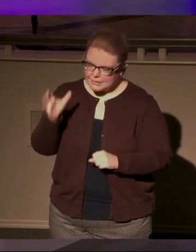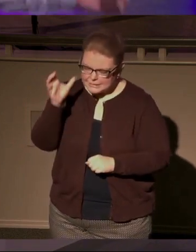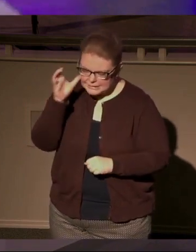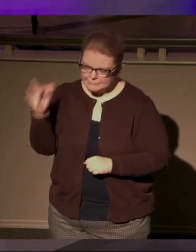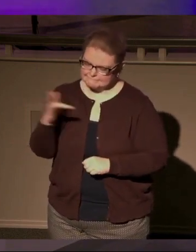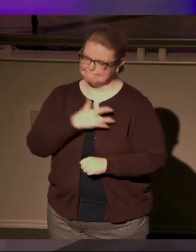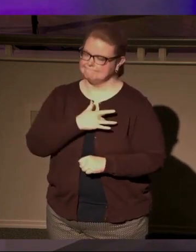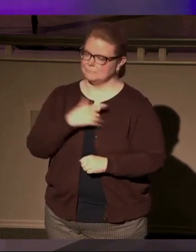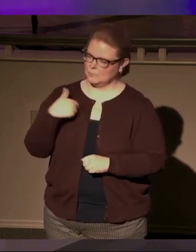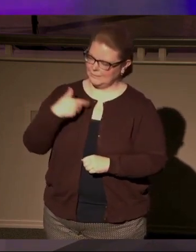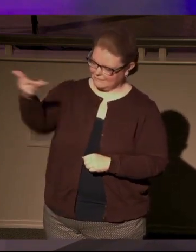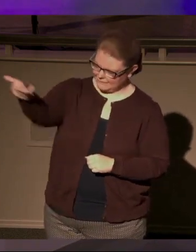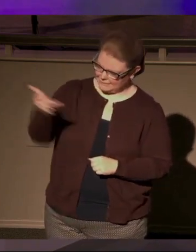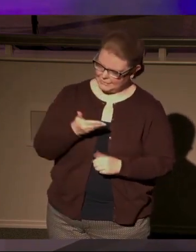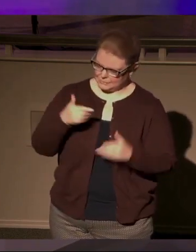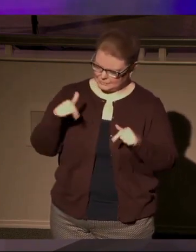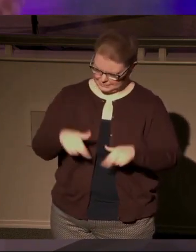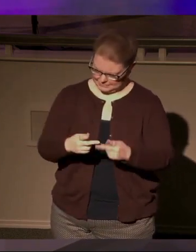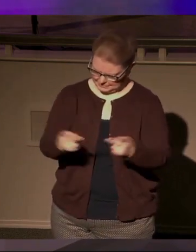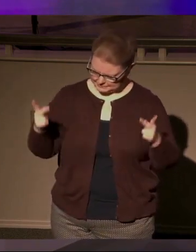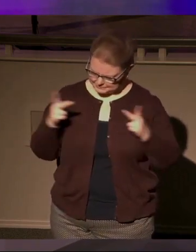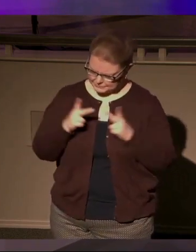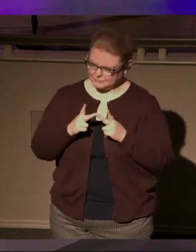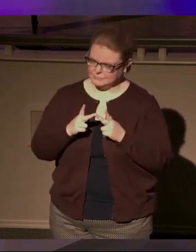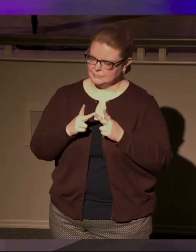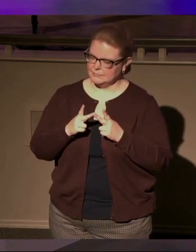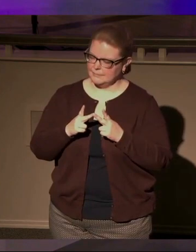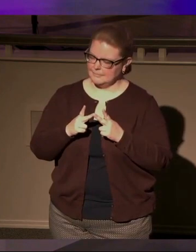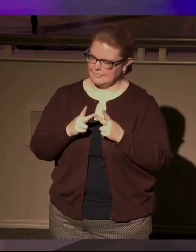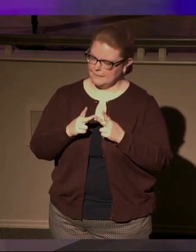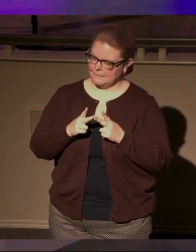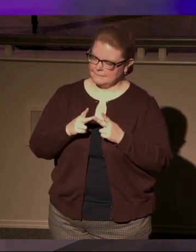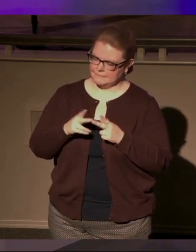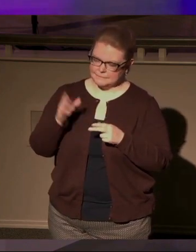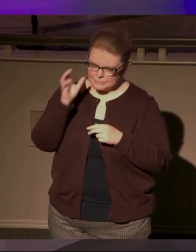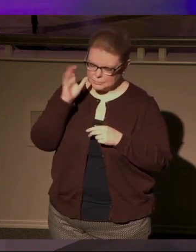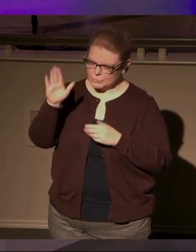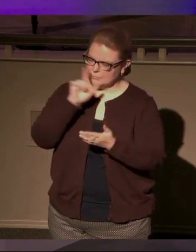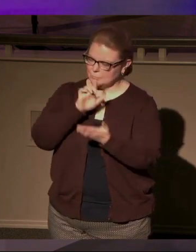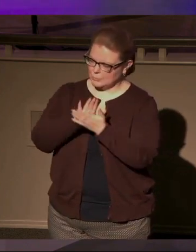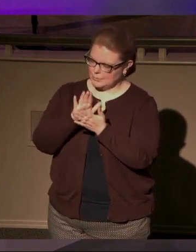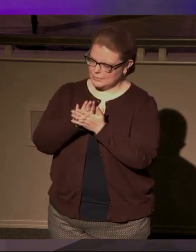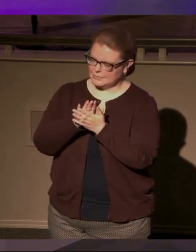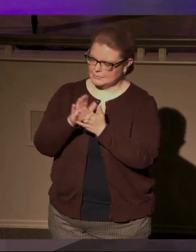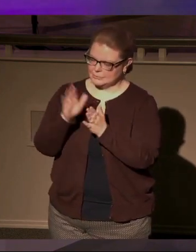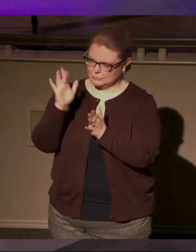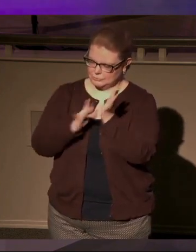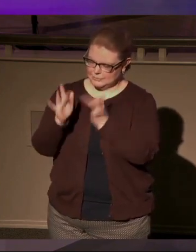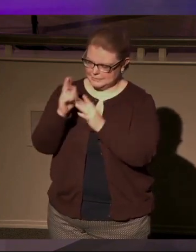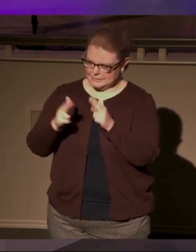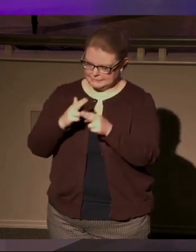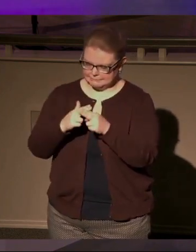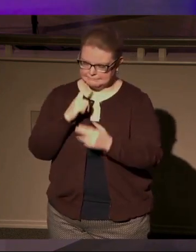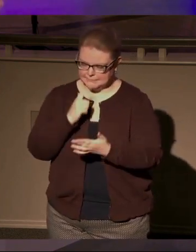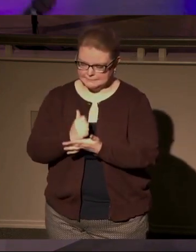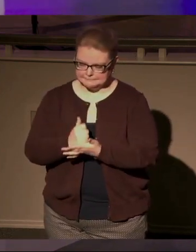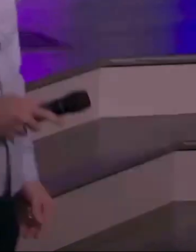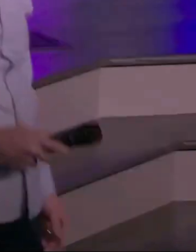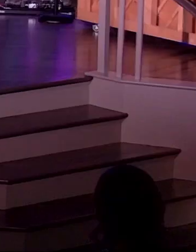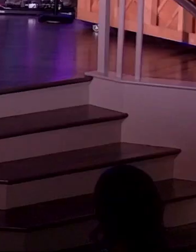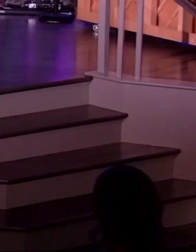invite you into this house. Inhabit the praise of your people, we ask in the name of Jesus. Amen.